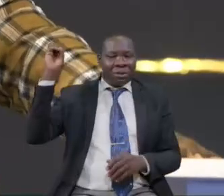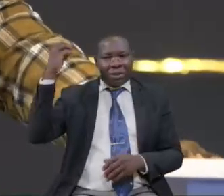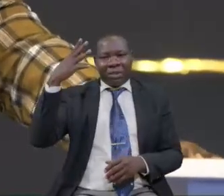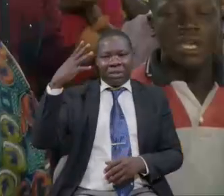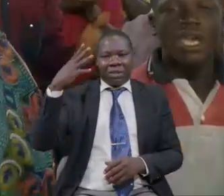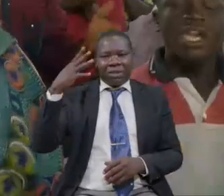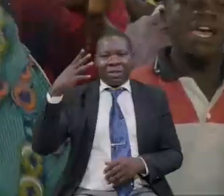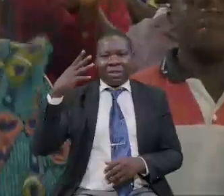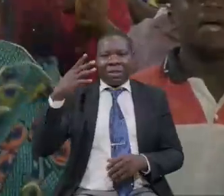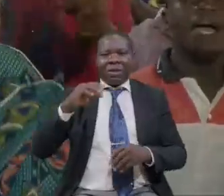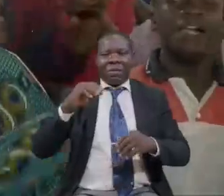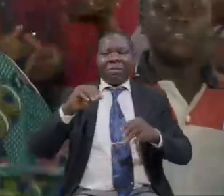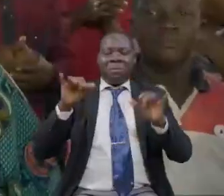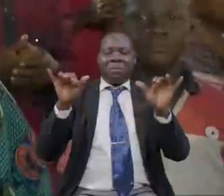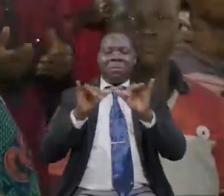Matchless grace.